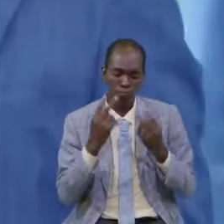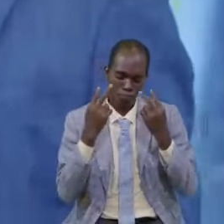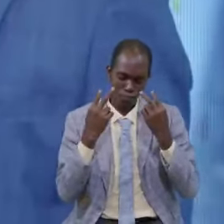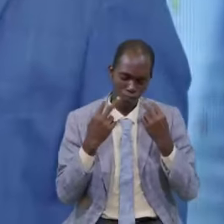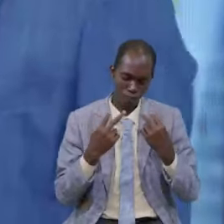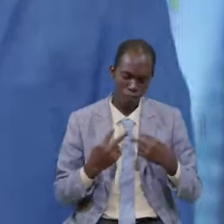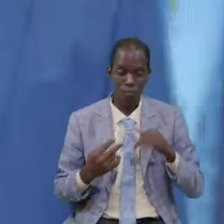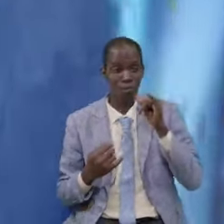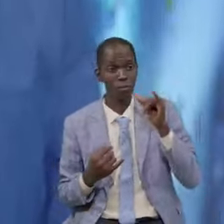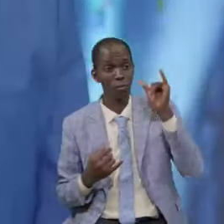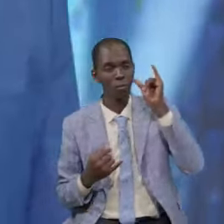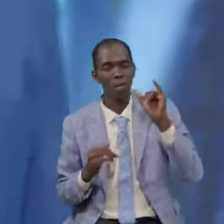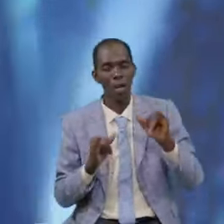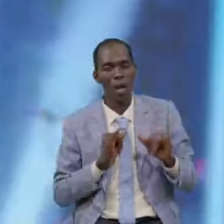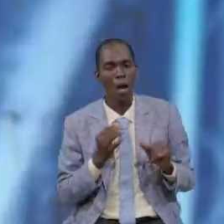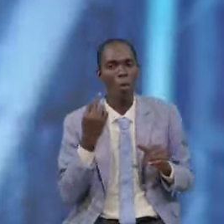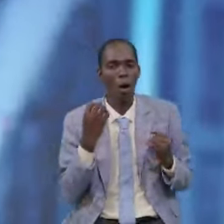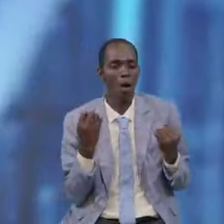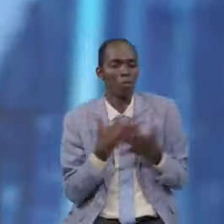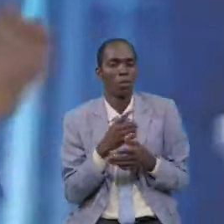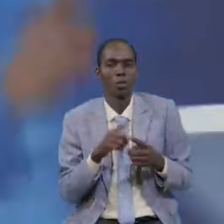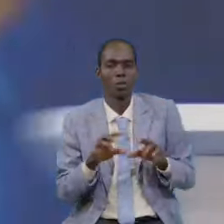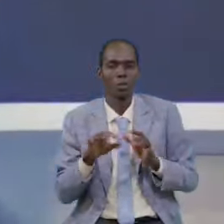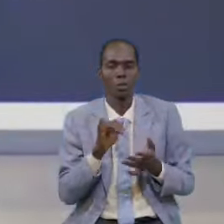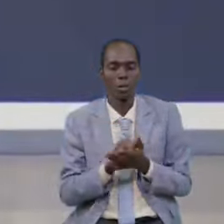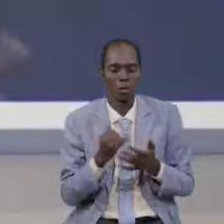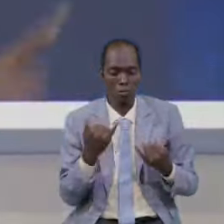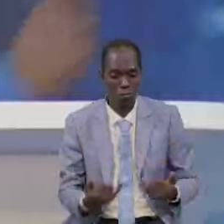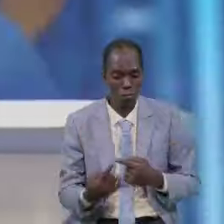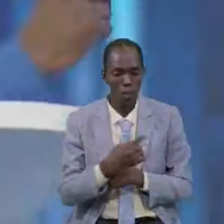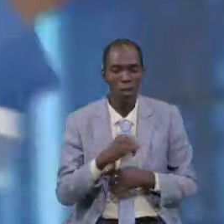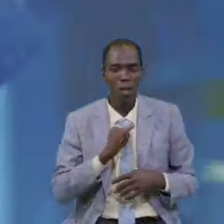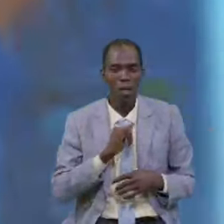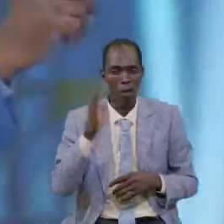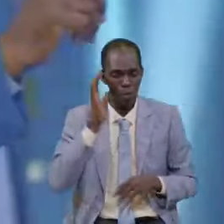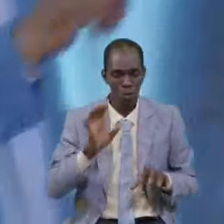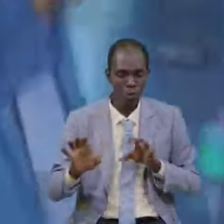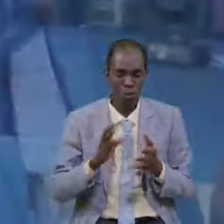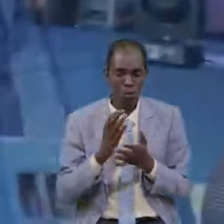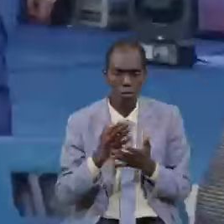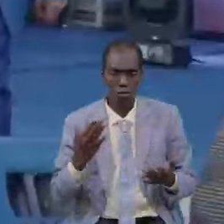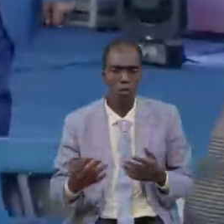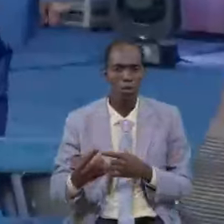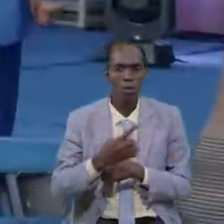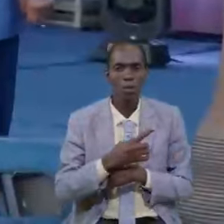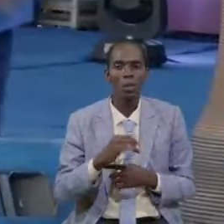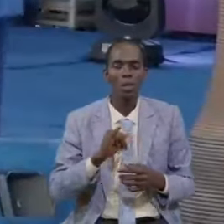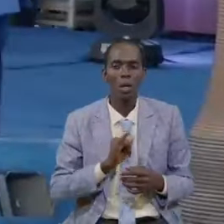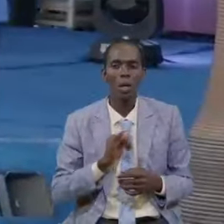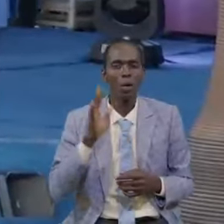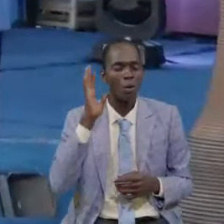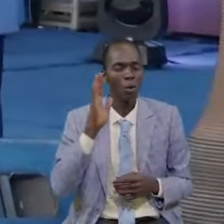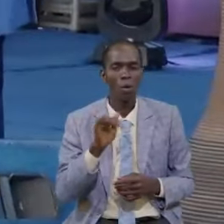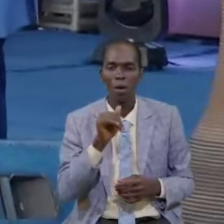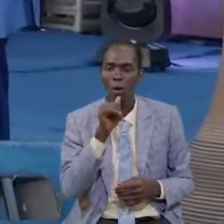afraid to do that, and today I will do something today I was always afraid of, that I